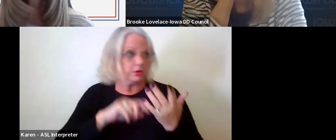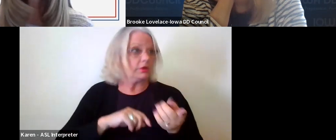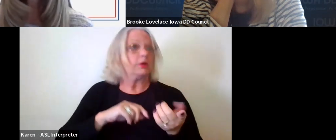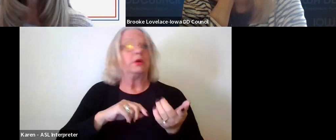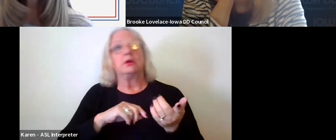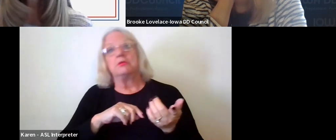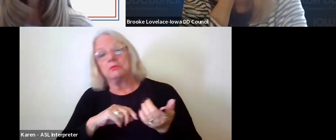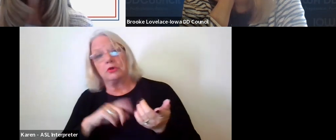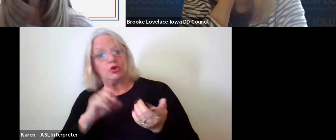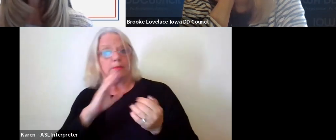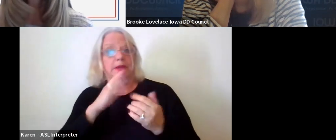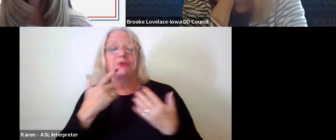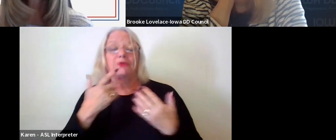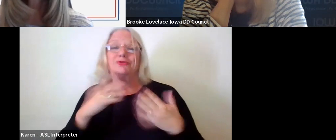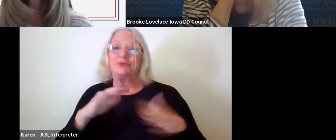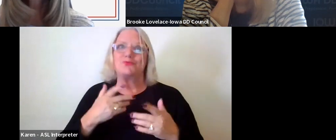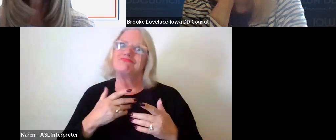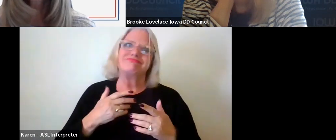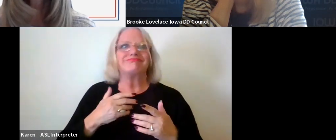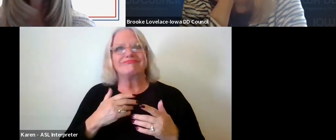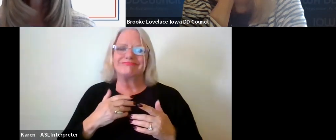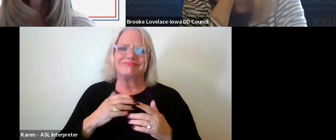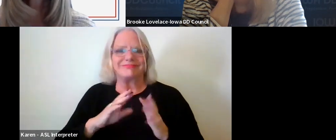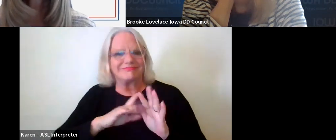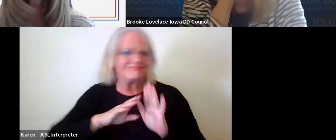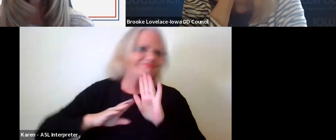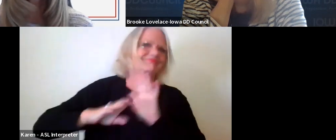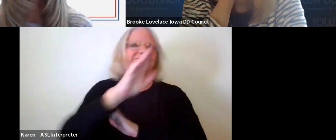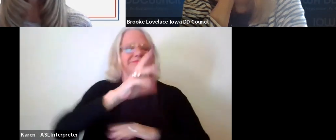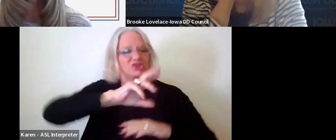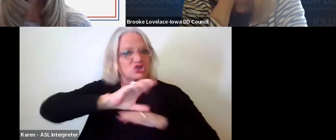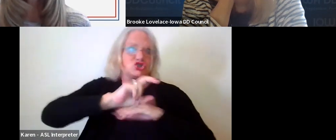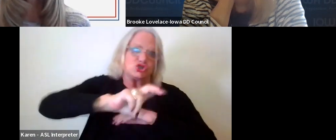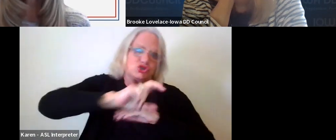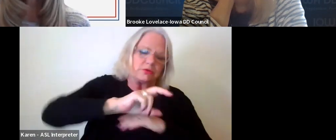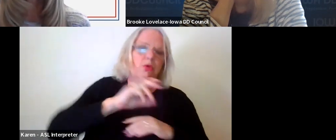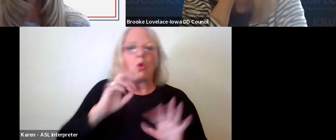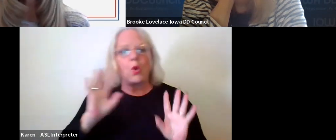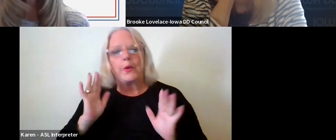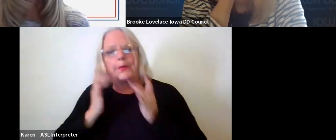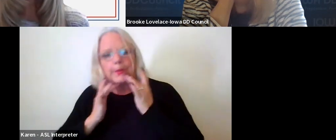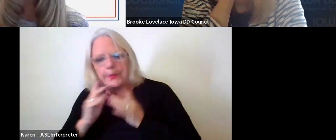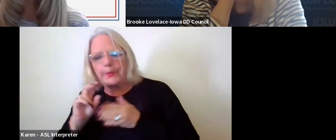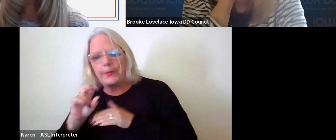from aggressive to conservative, and we have some information on our website that can help guide you on whether you're an aggressive